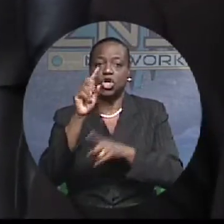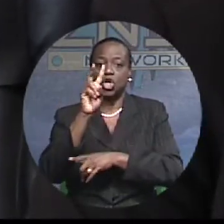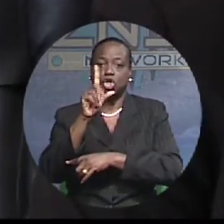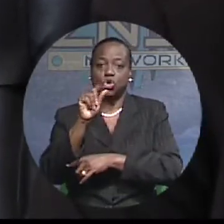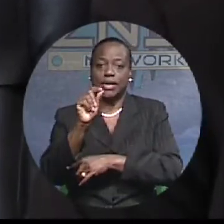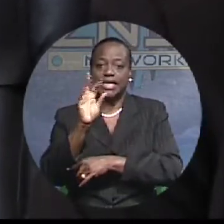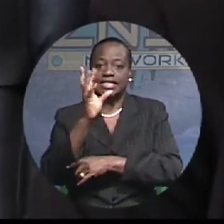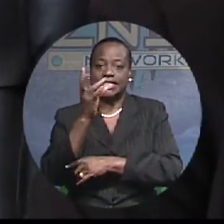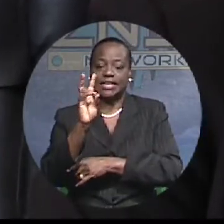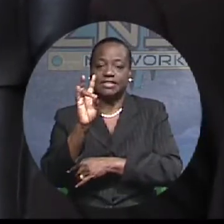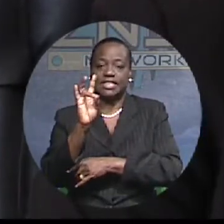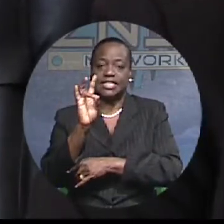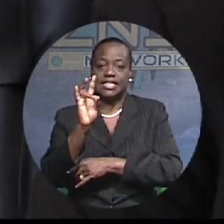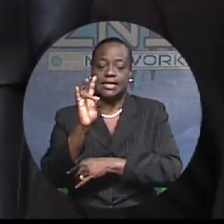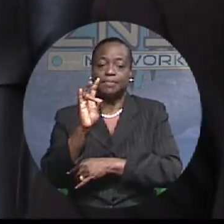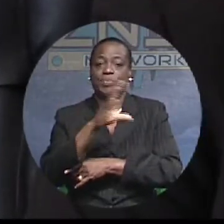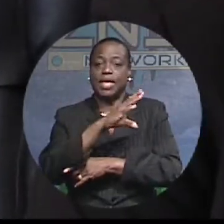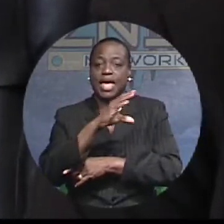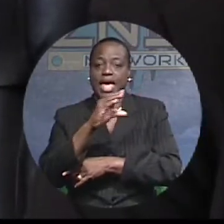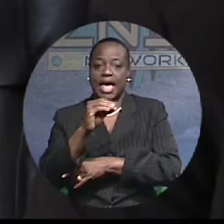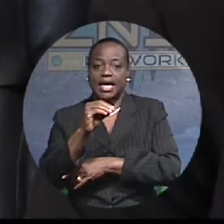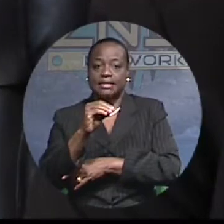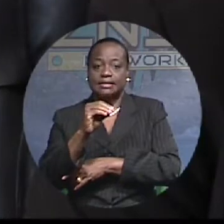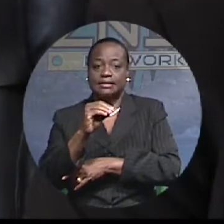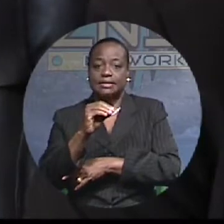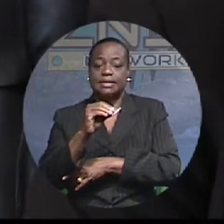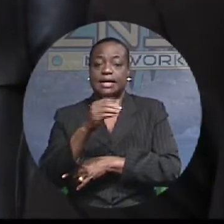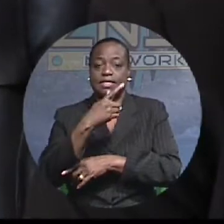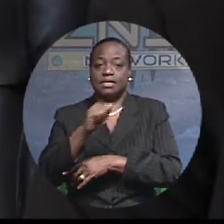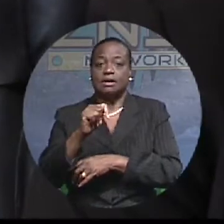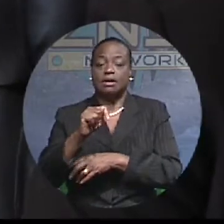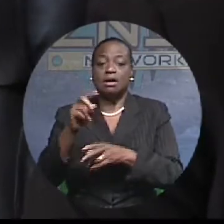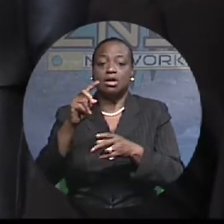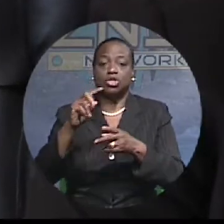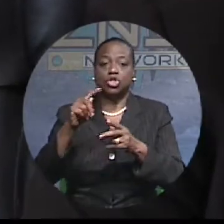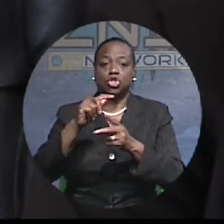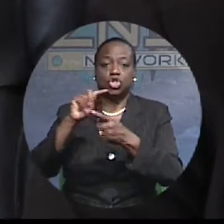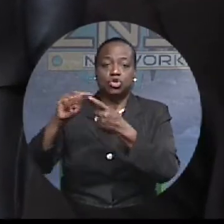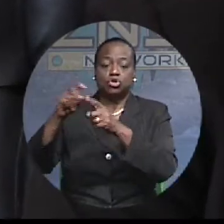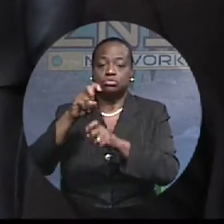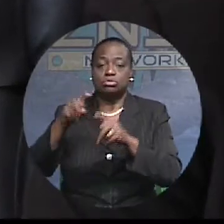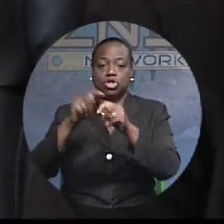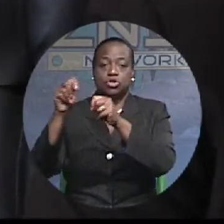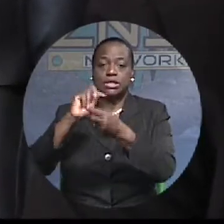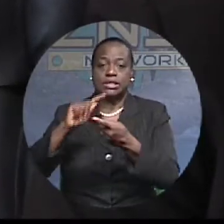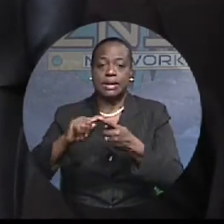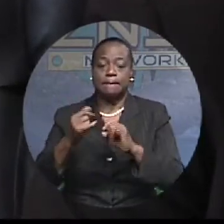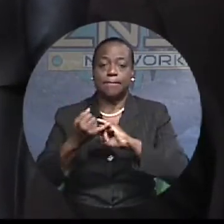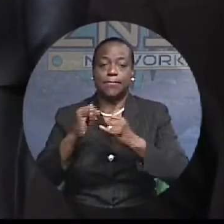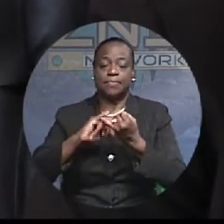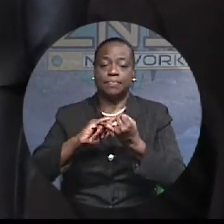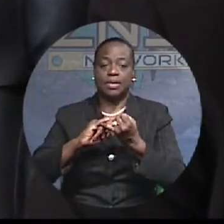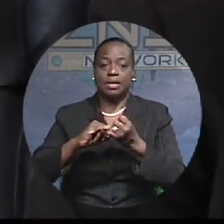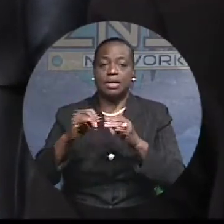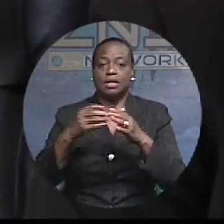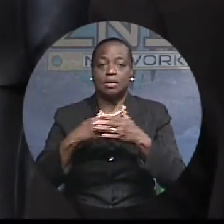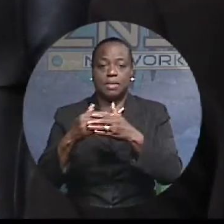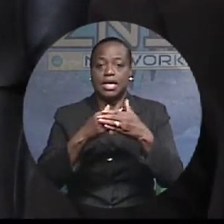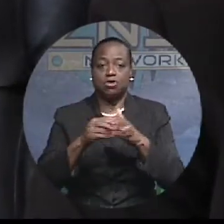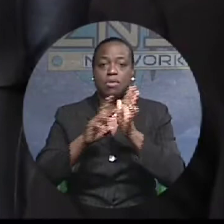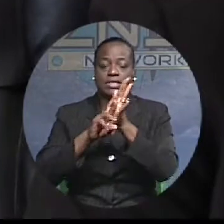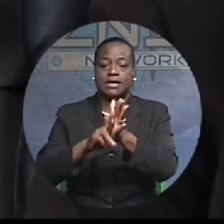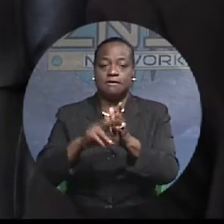2017, and also to the Sustainable Tourism Committee as the representative for the Americas.